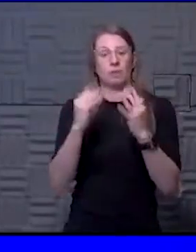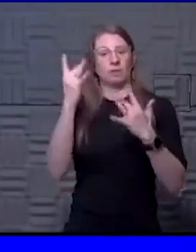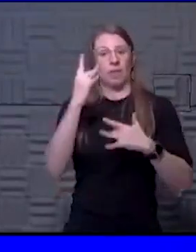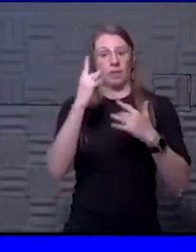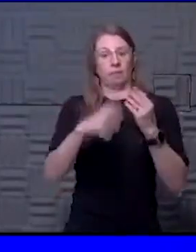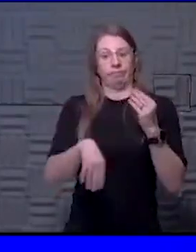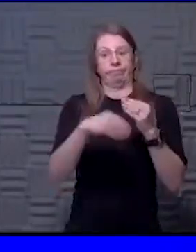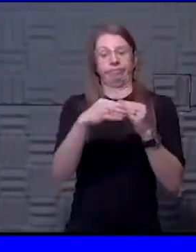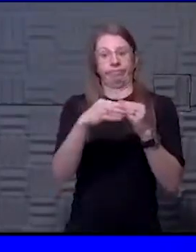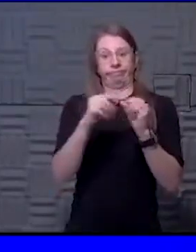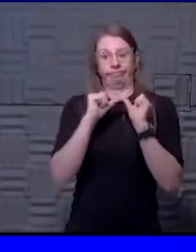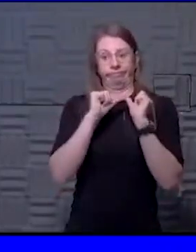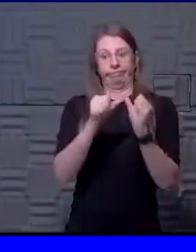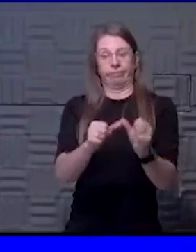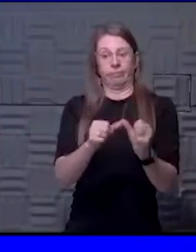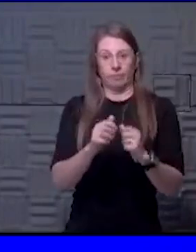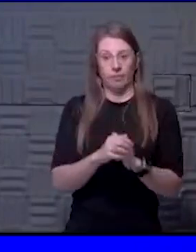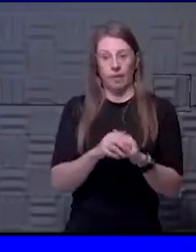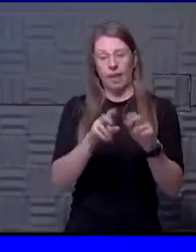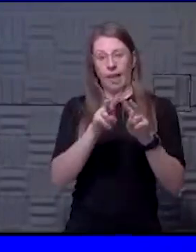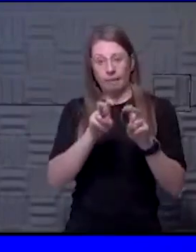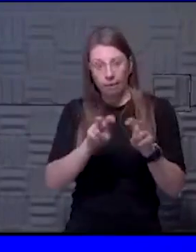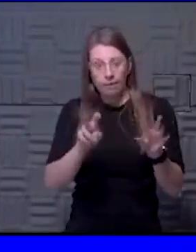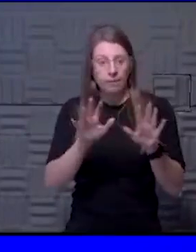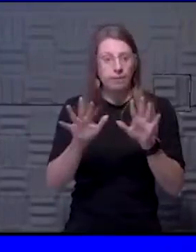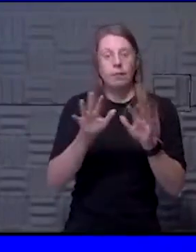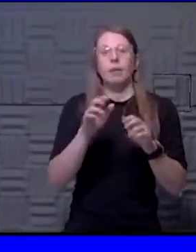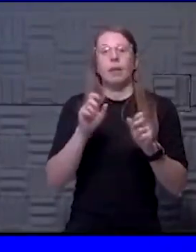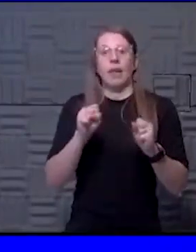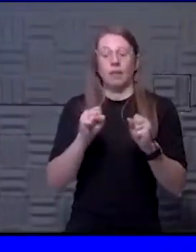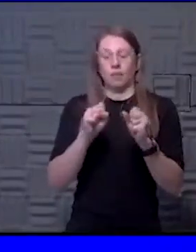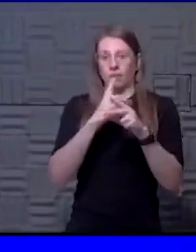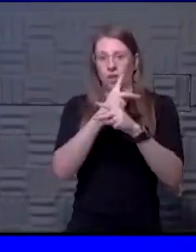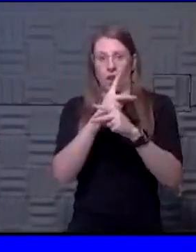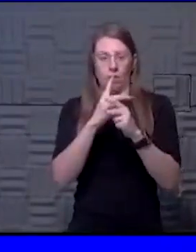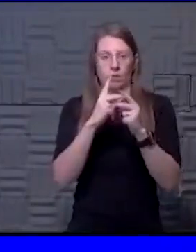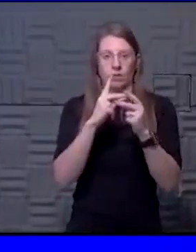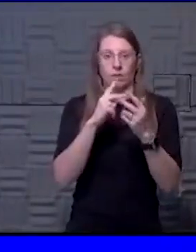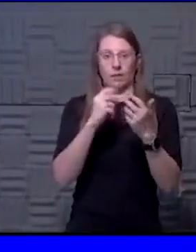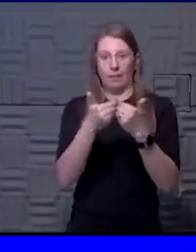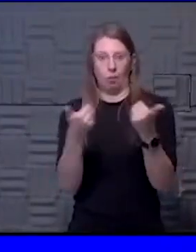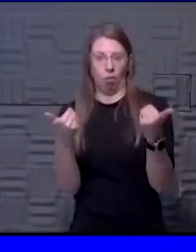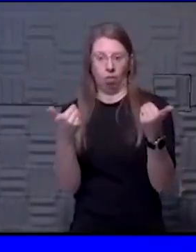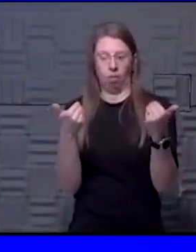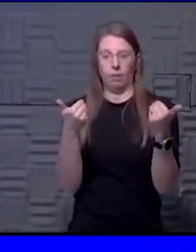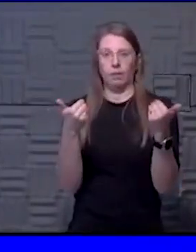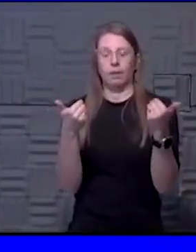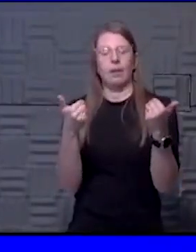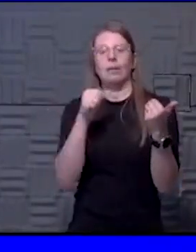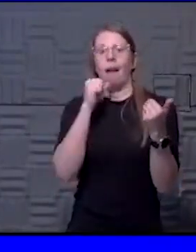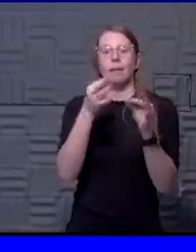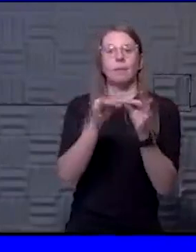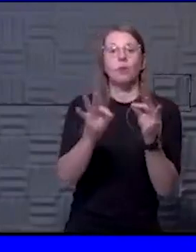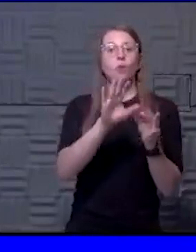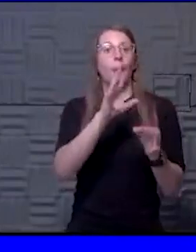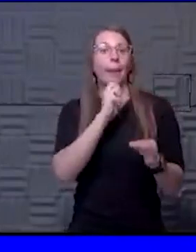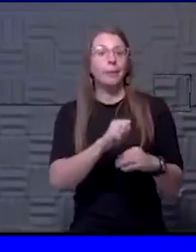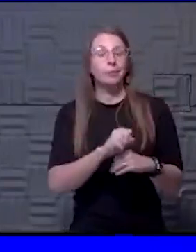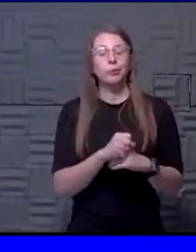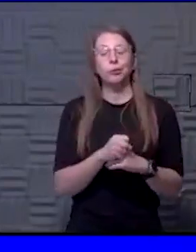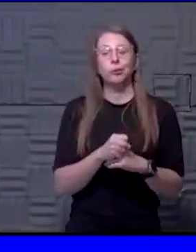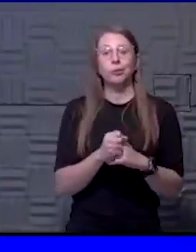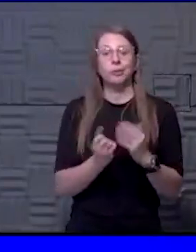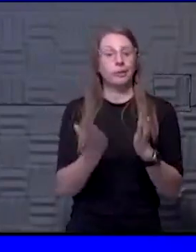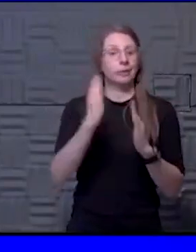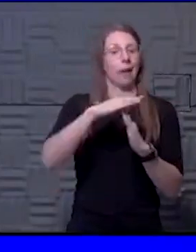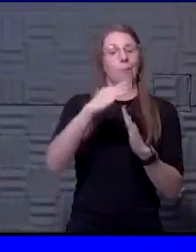Those things add up. When these are analyzed, you have to sort of account for all those things separately, and so it isn't as simple as your age makes the